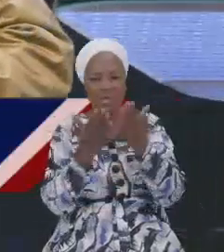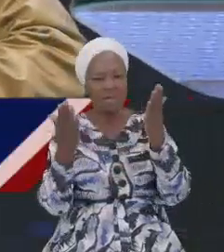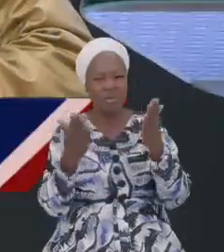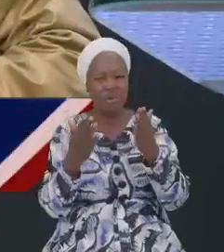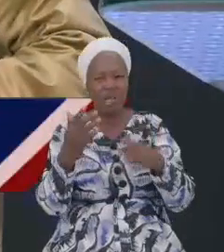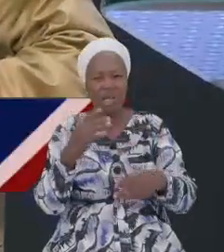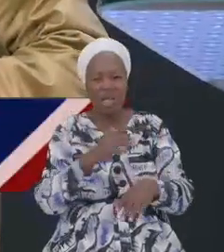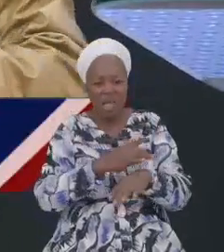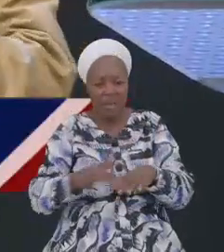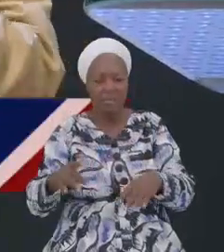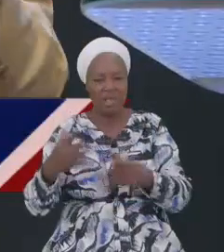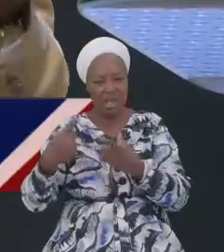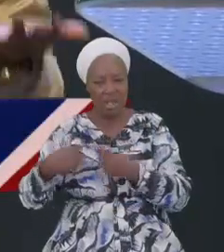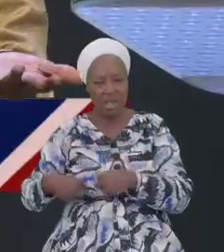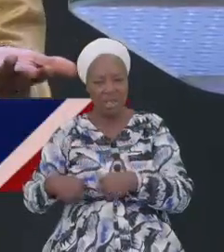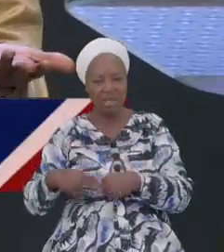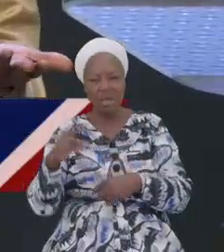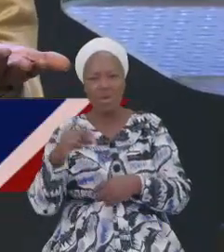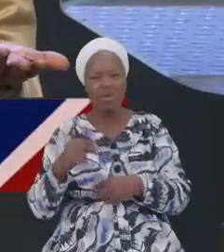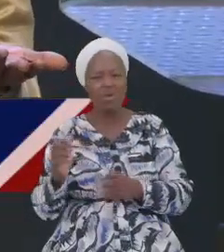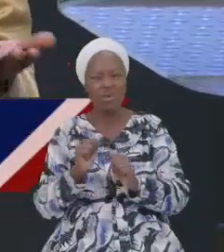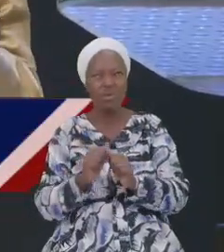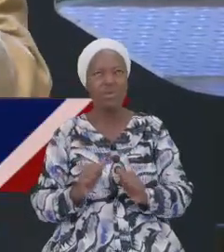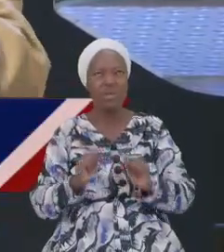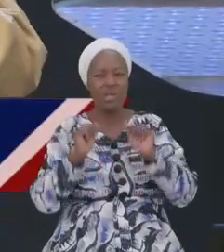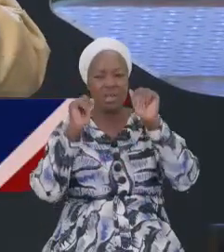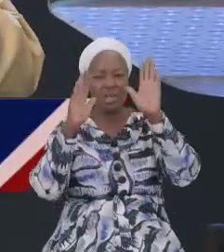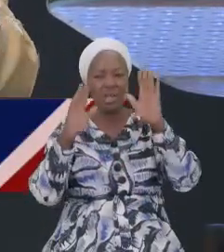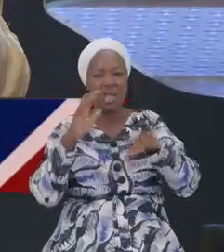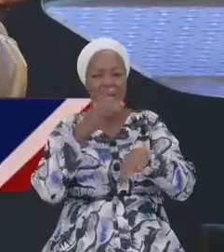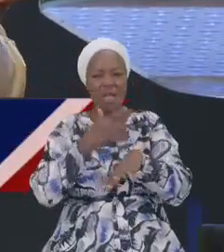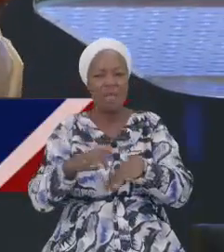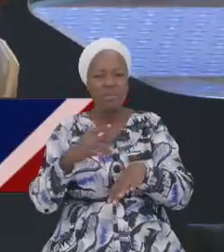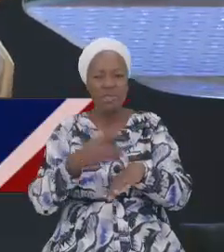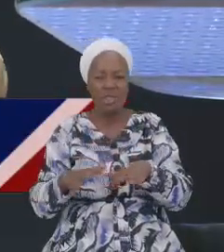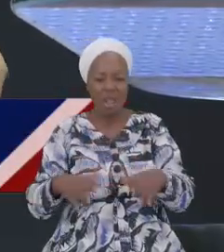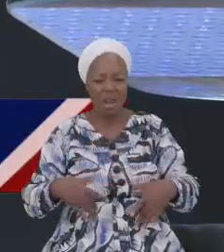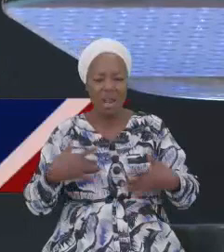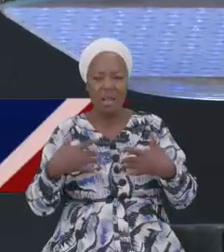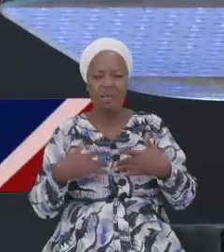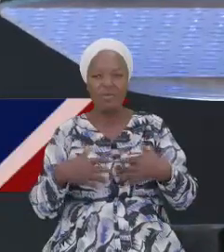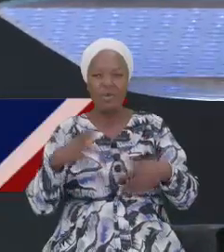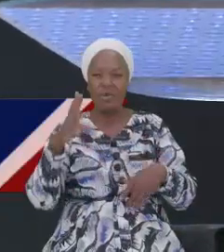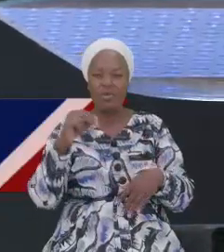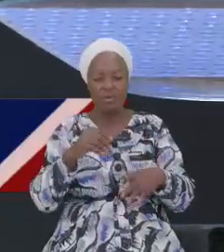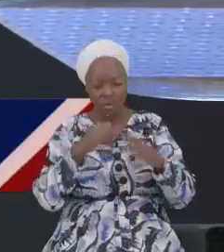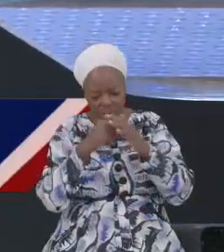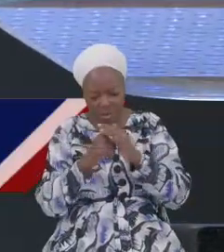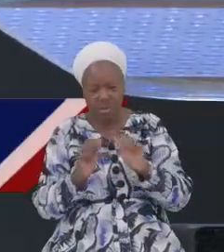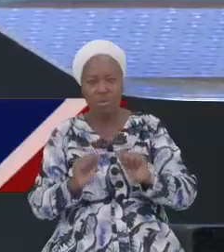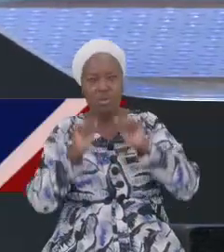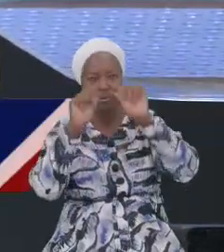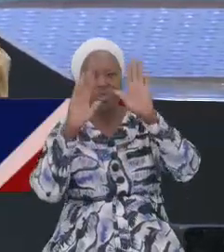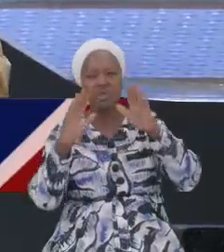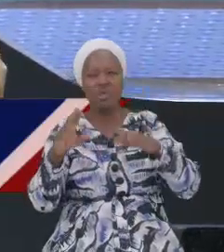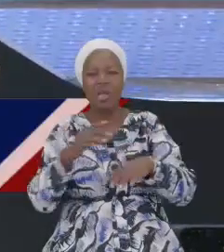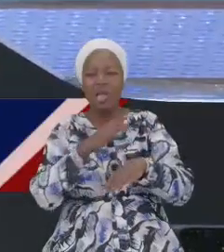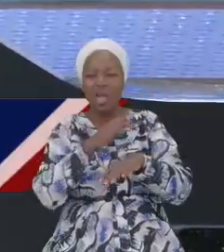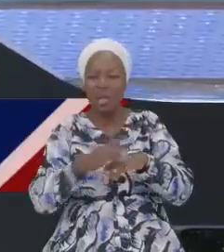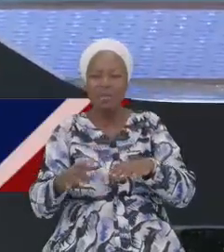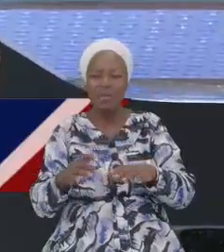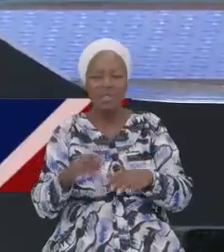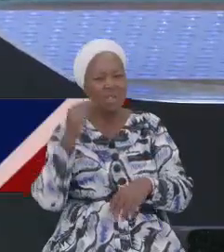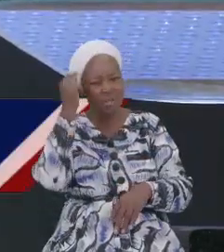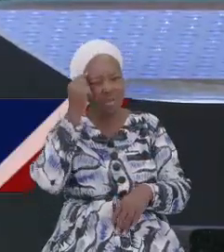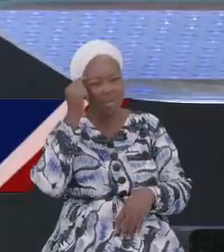empty heart, no surrender, empty life, no submission, empty